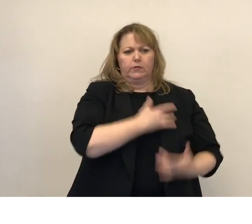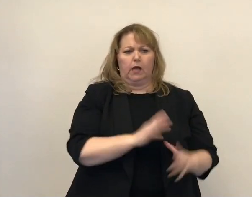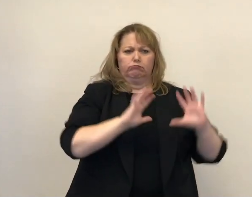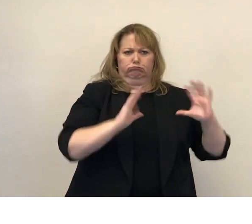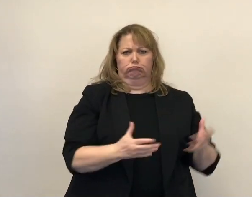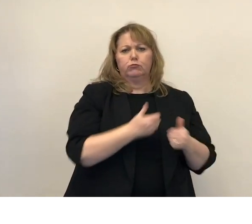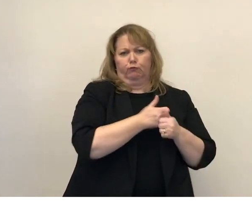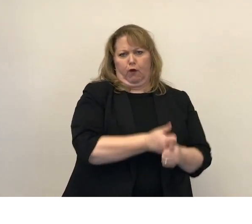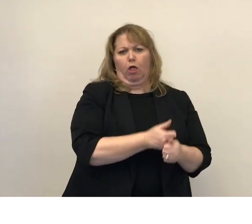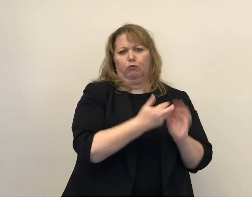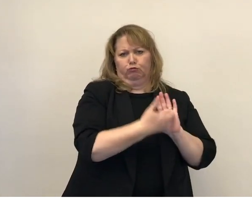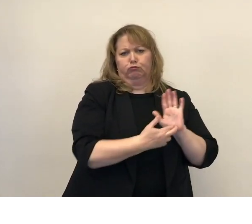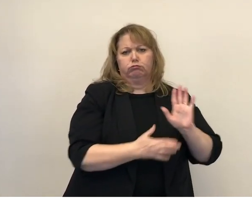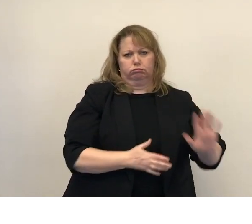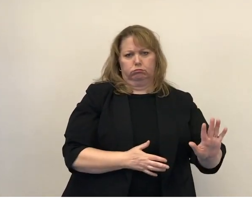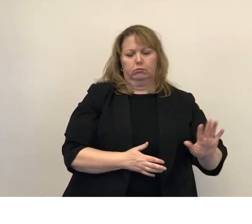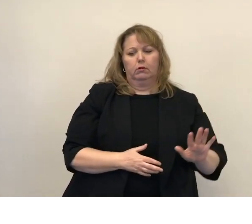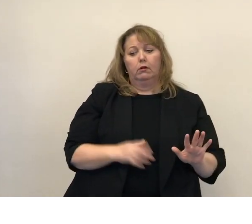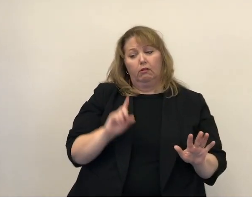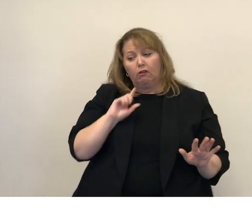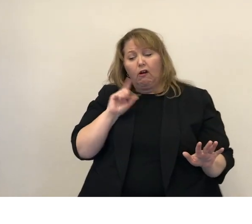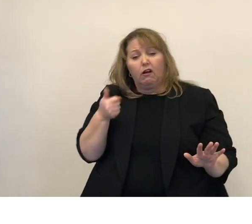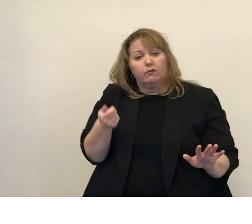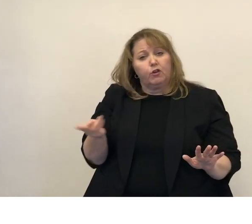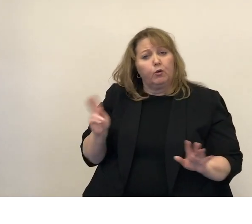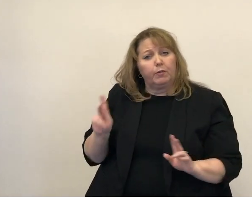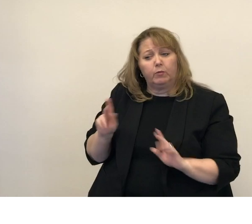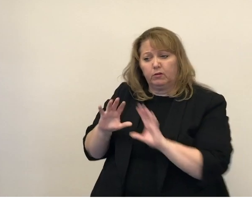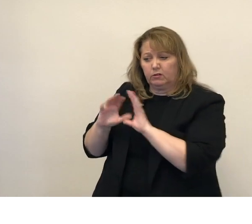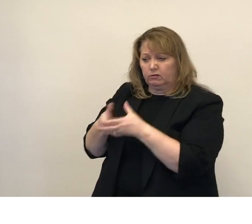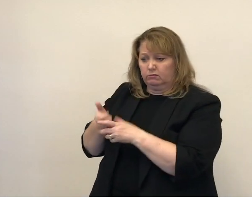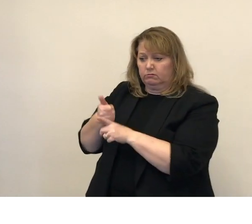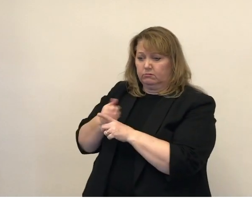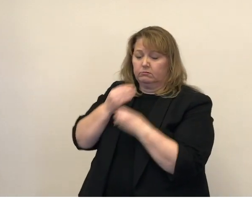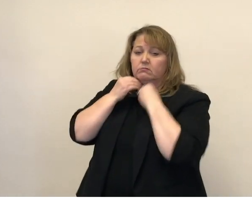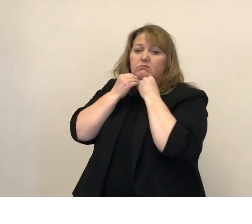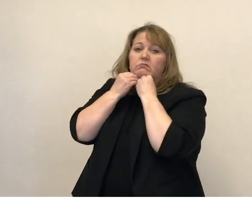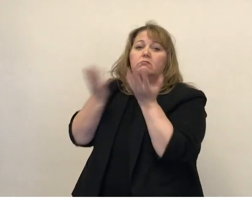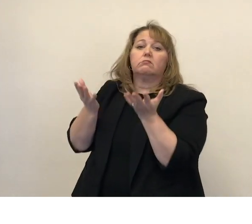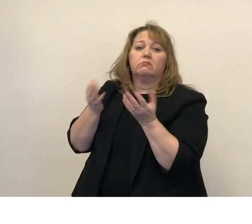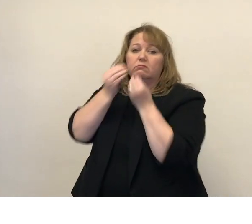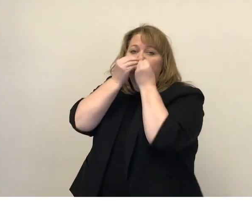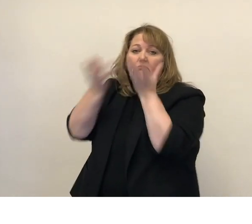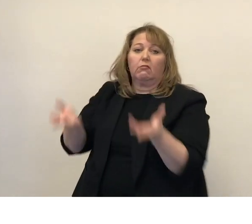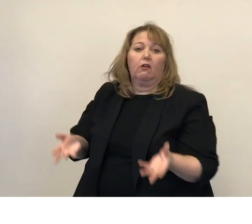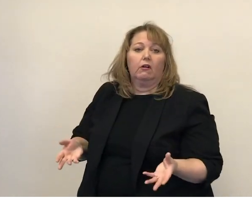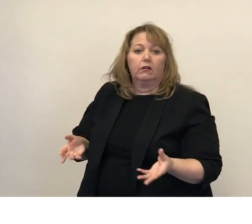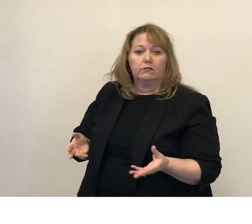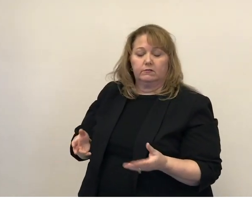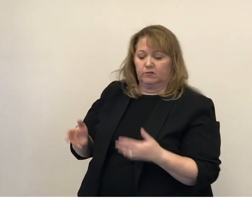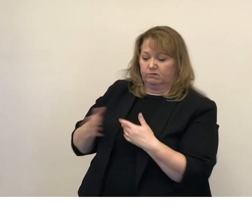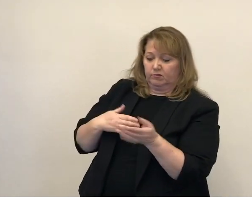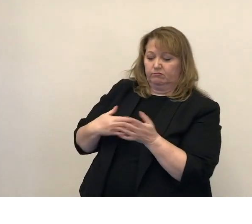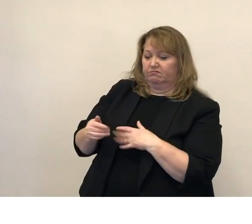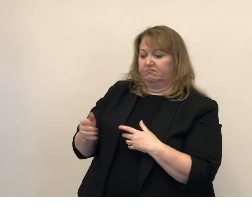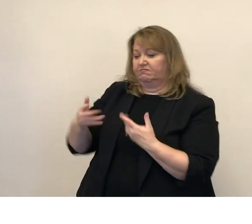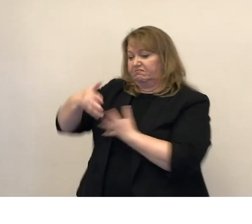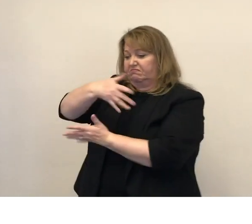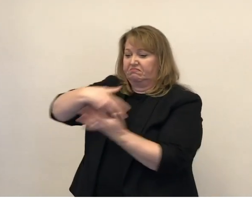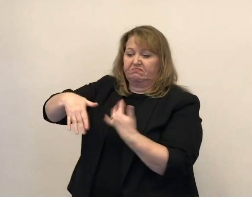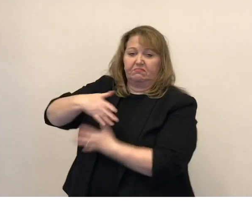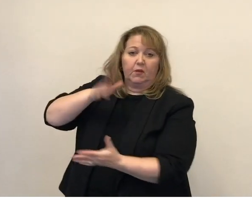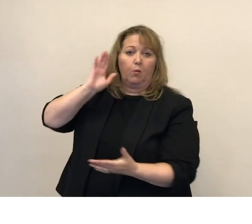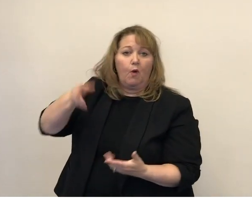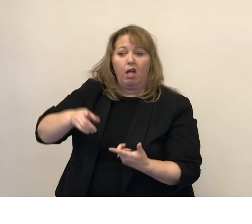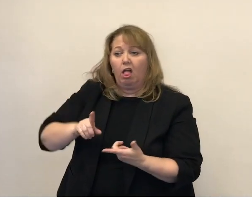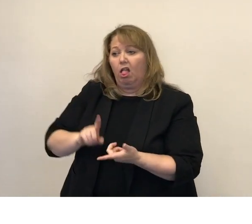and don't have a concern about spreading it to a family member or loved one. And I guess it doesn't matter how many restrictions I put into place,